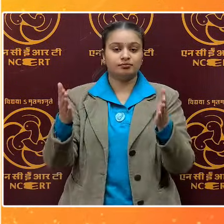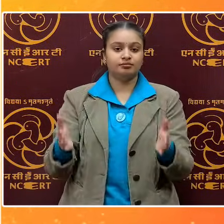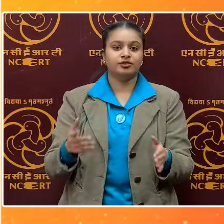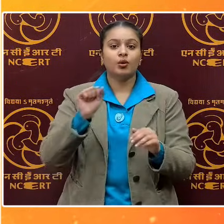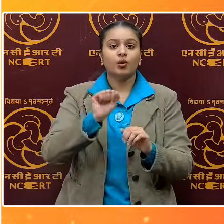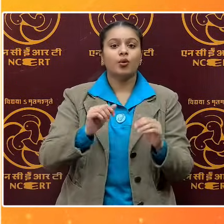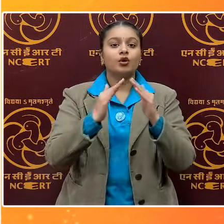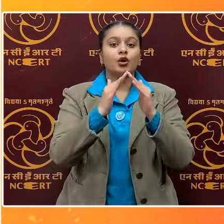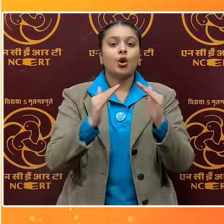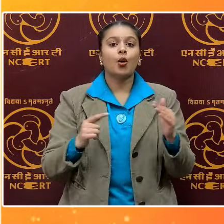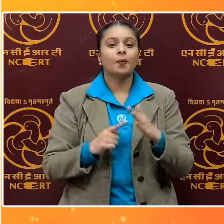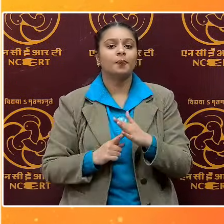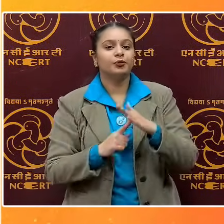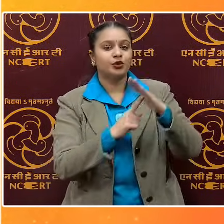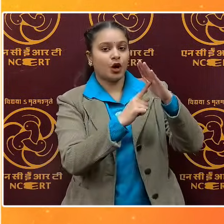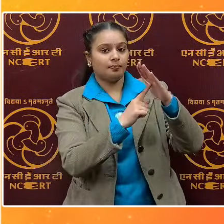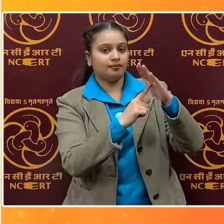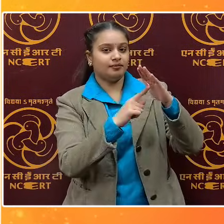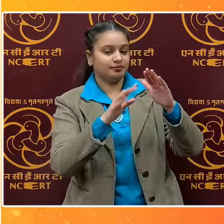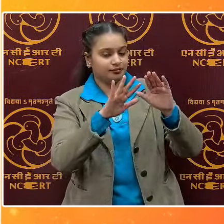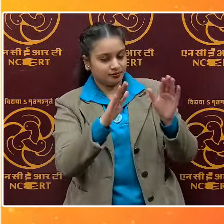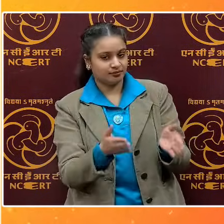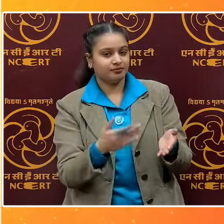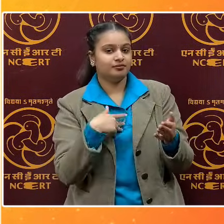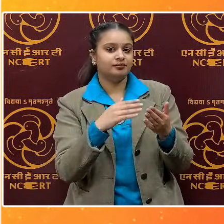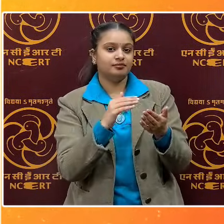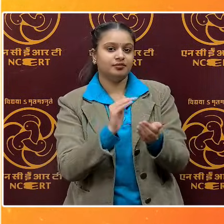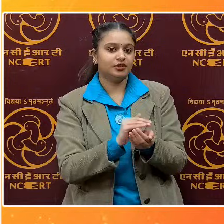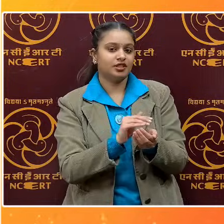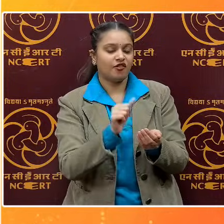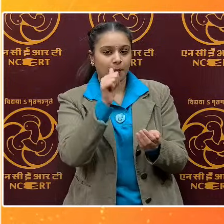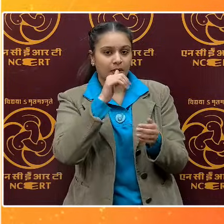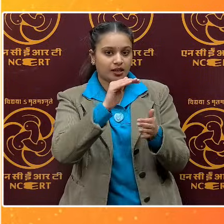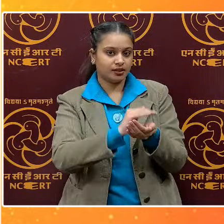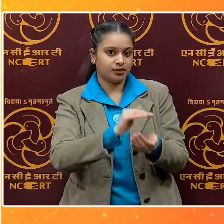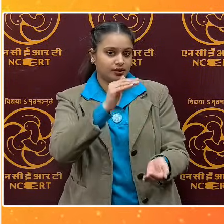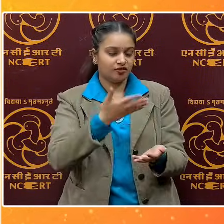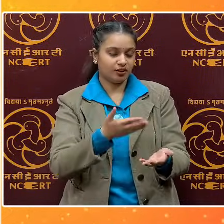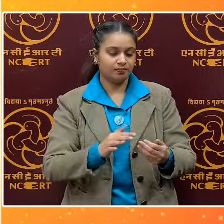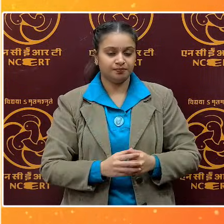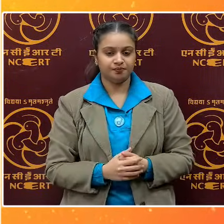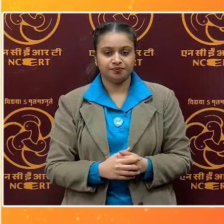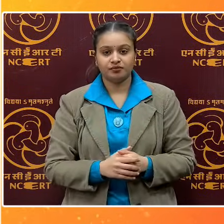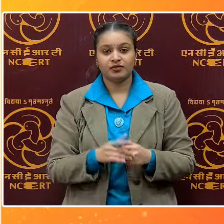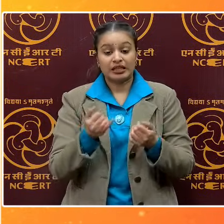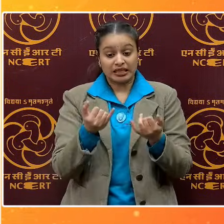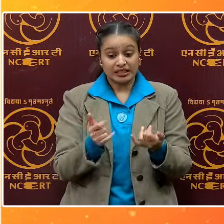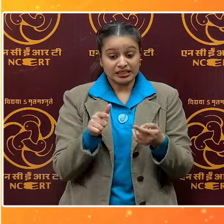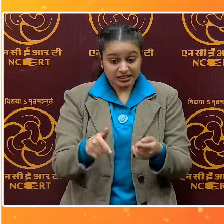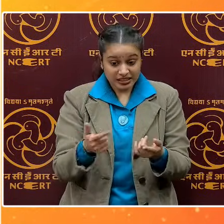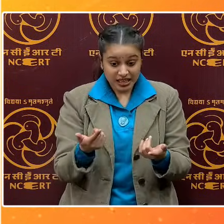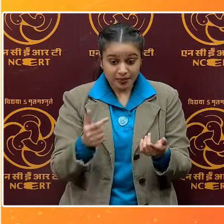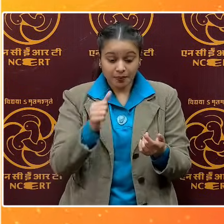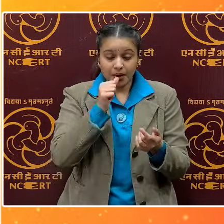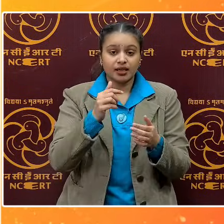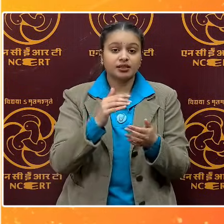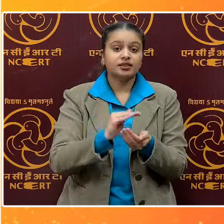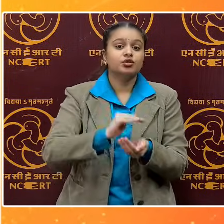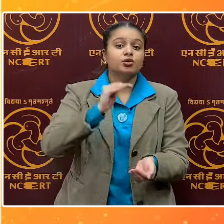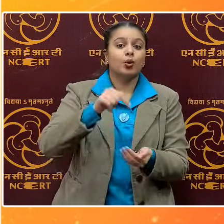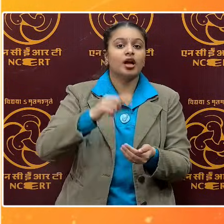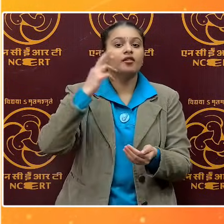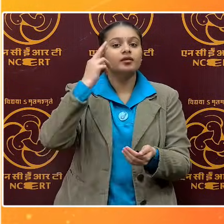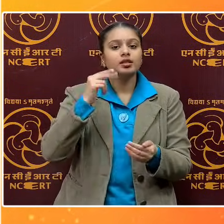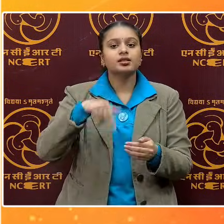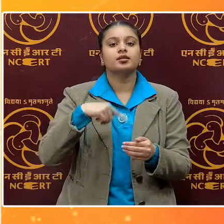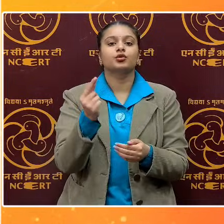their, their on houses, the on the rooftops. top of the houses. Yes. Yes, on the roofs. So they store the water so that they